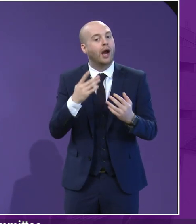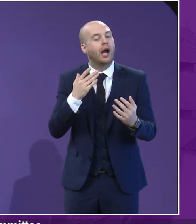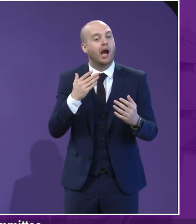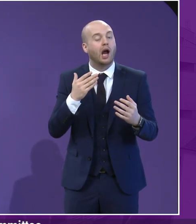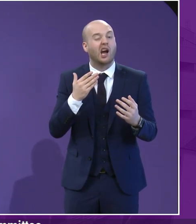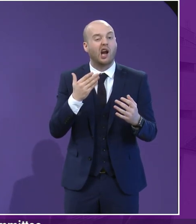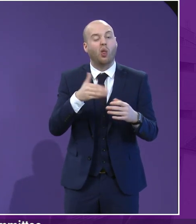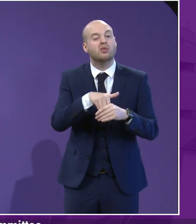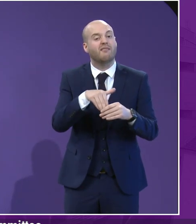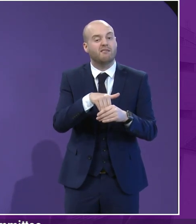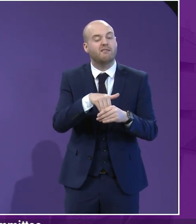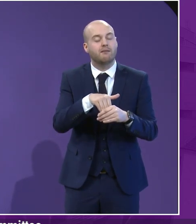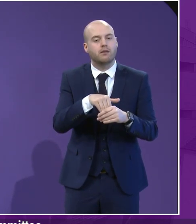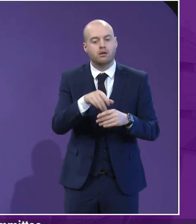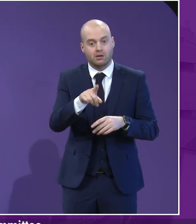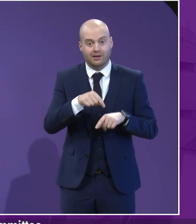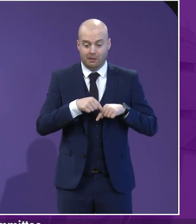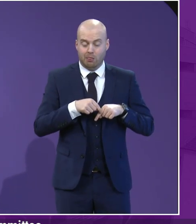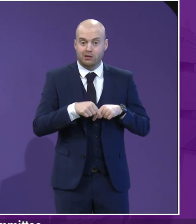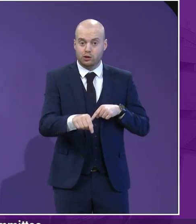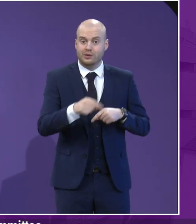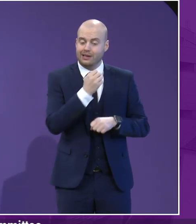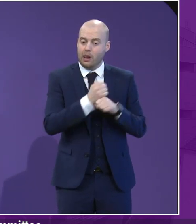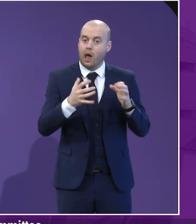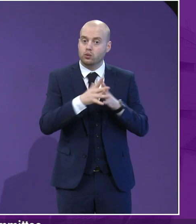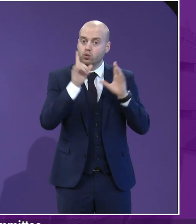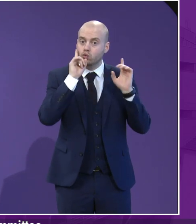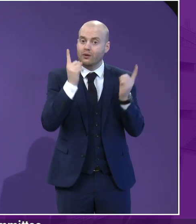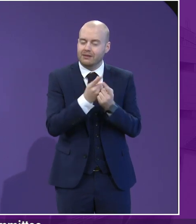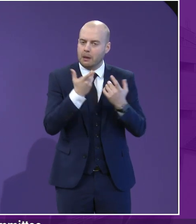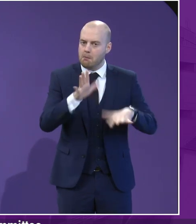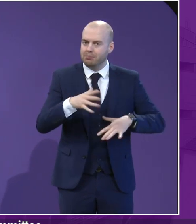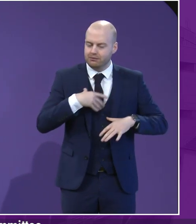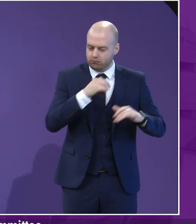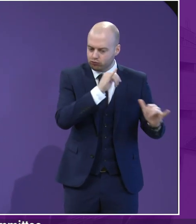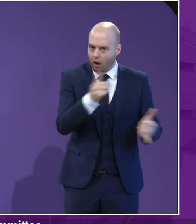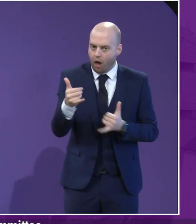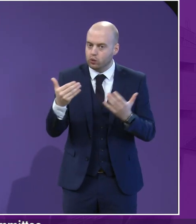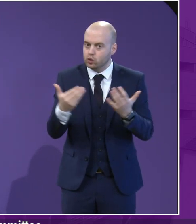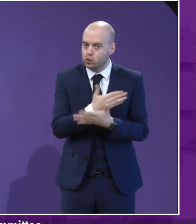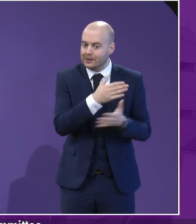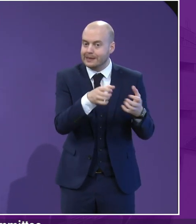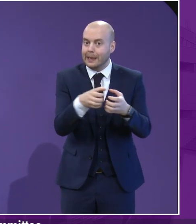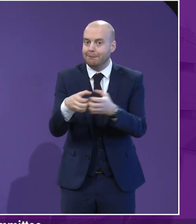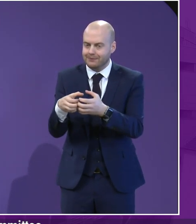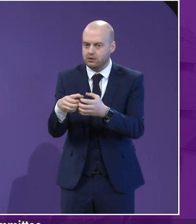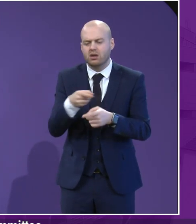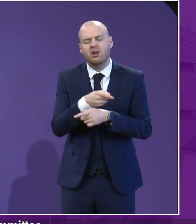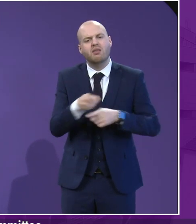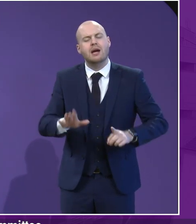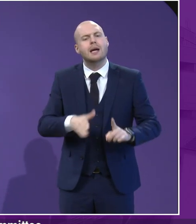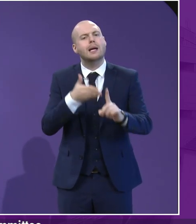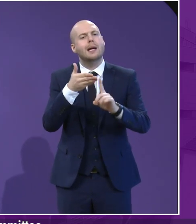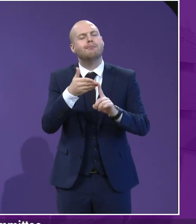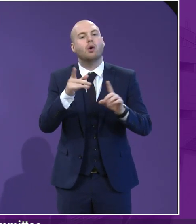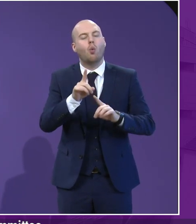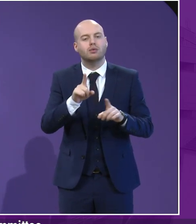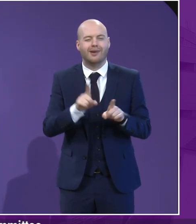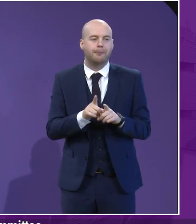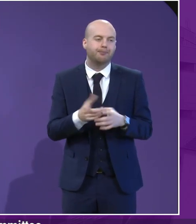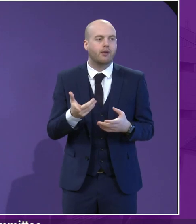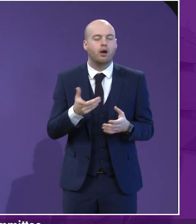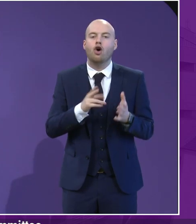the issue of it being an institutional approach, at the moment it falls upon the student bodies to help make Freshers' Week and social life more inclusive. And I